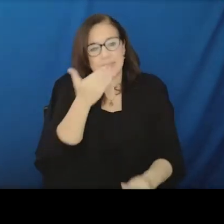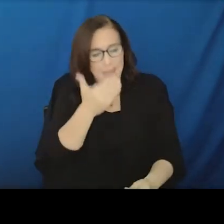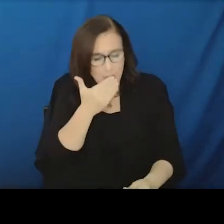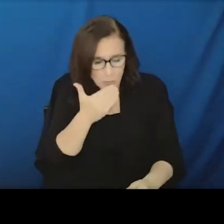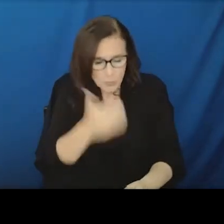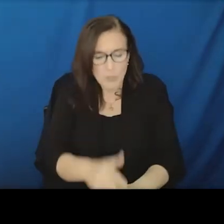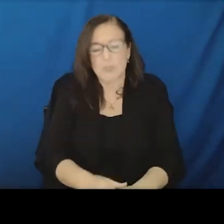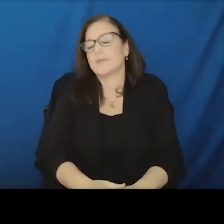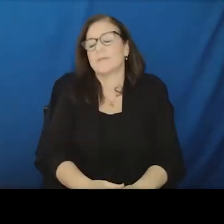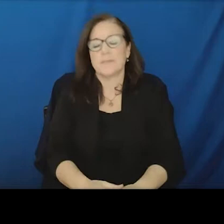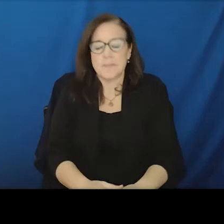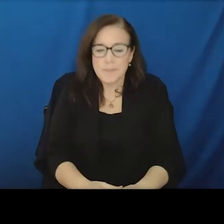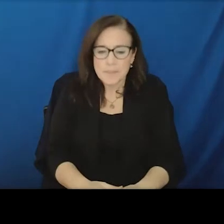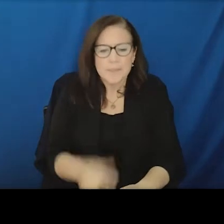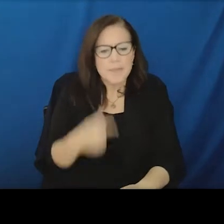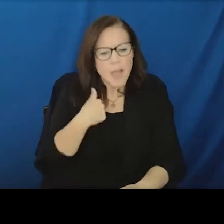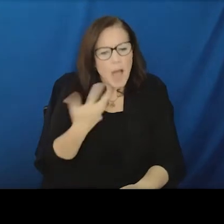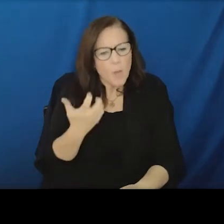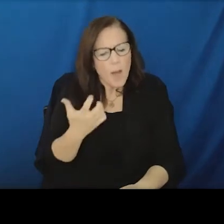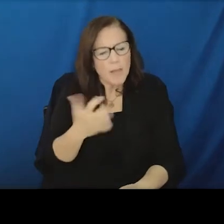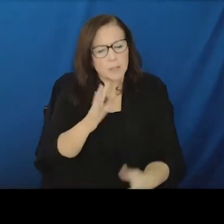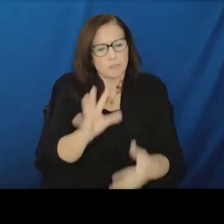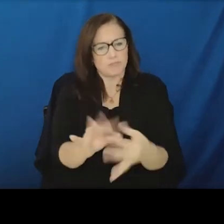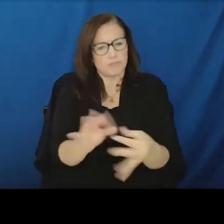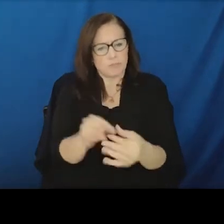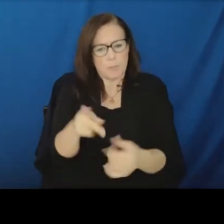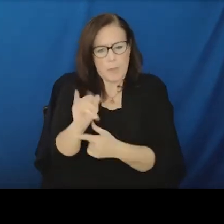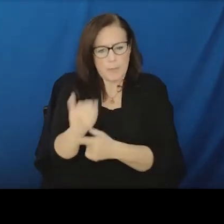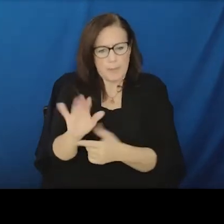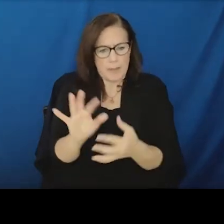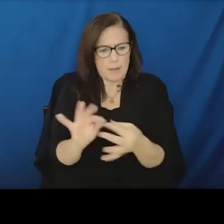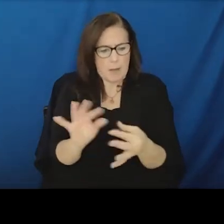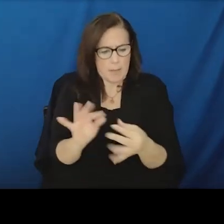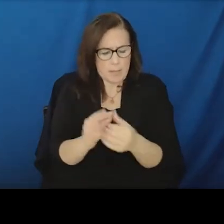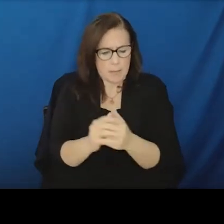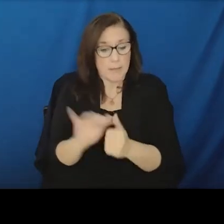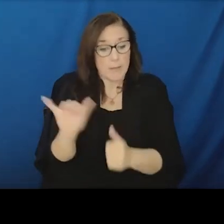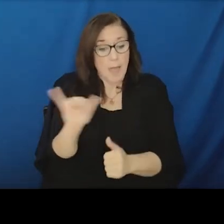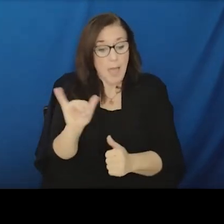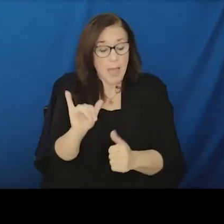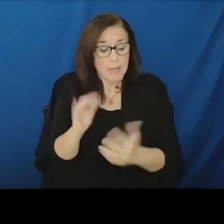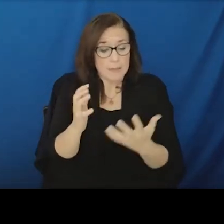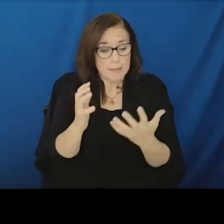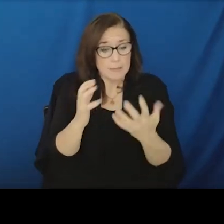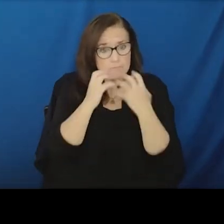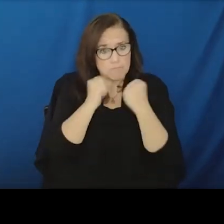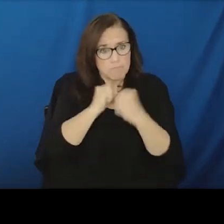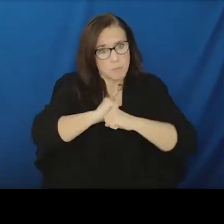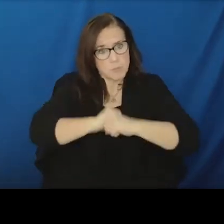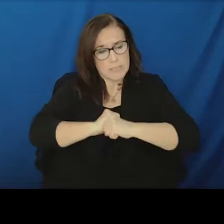much. I would like to address public comment as protected speech, as sacred protected